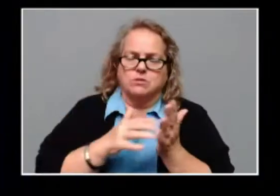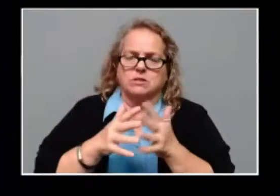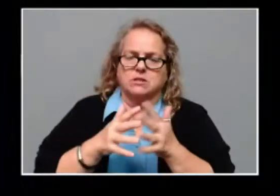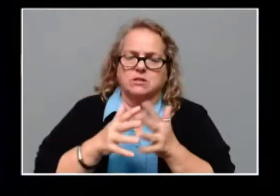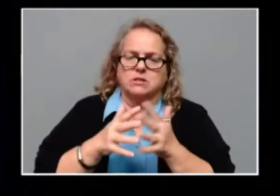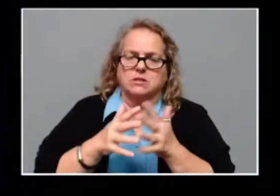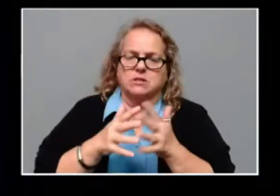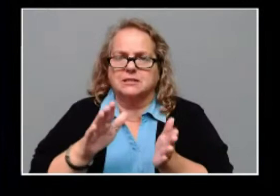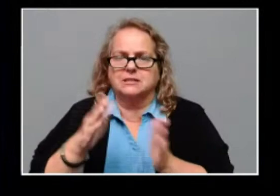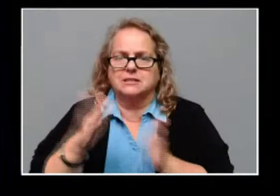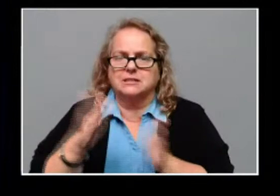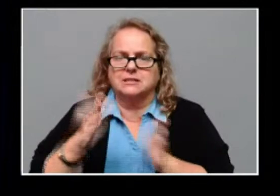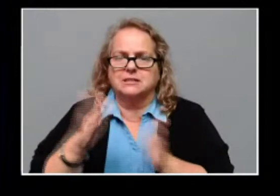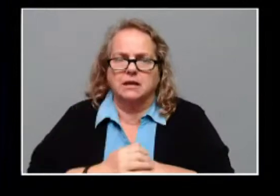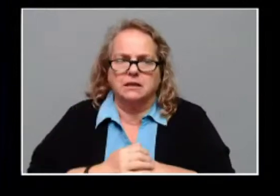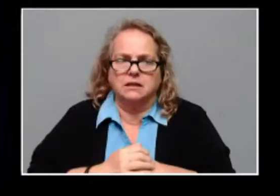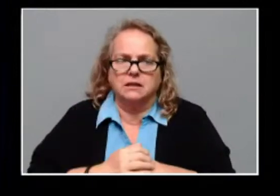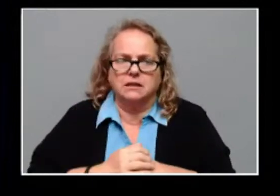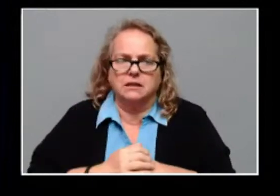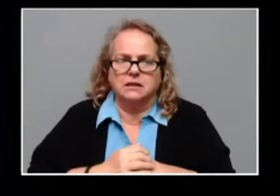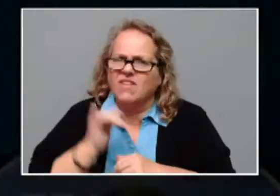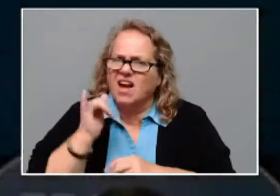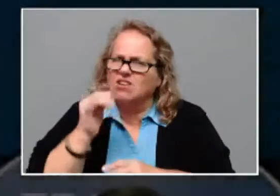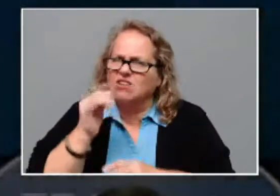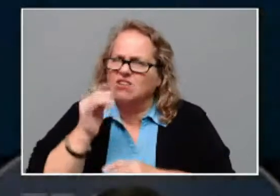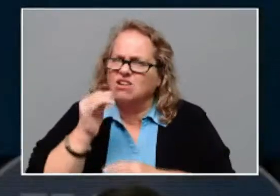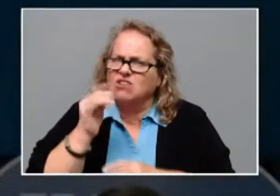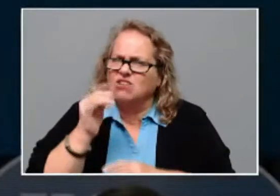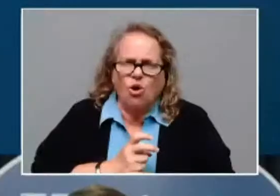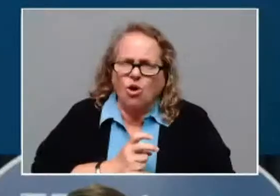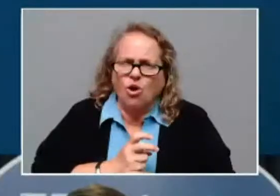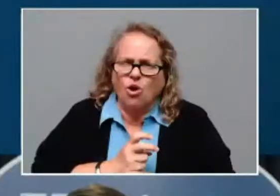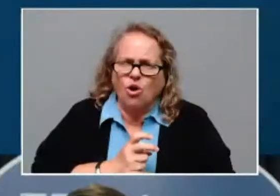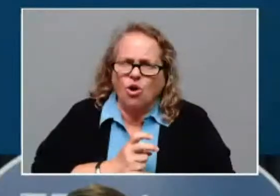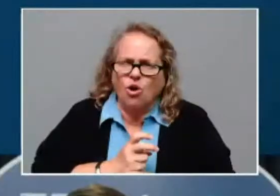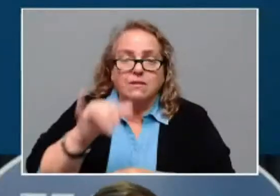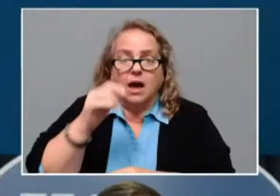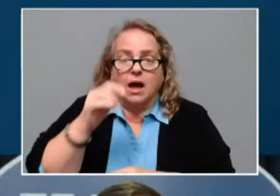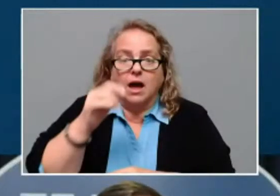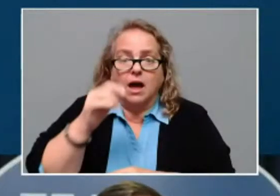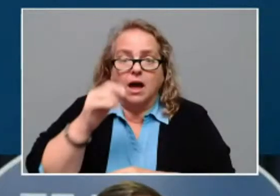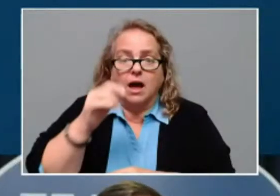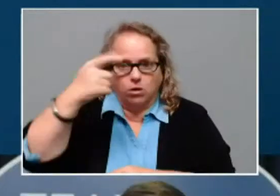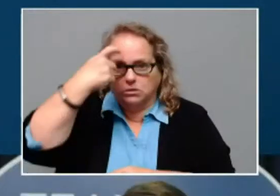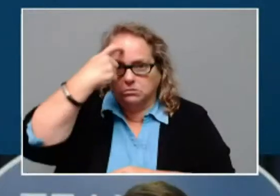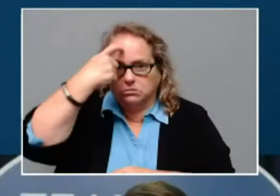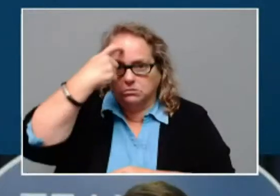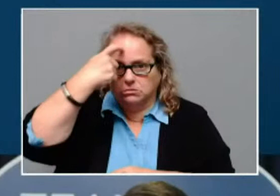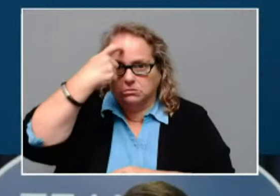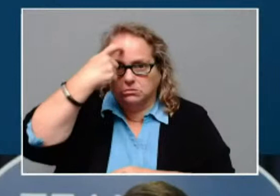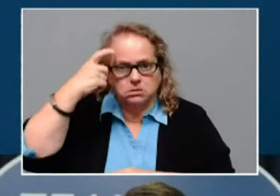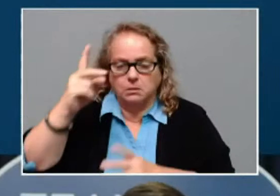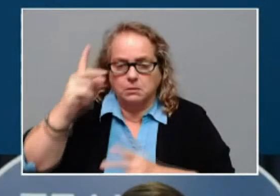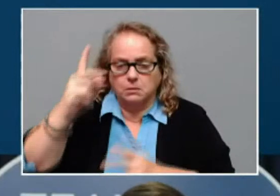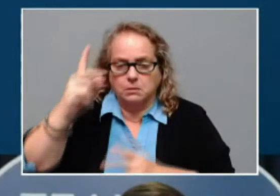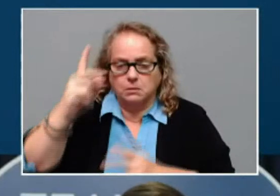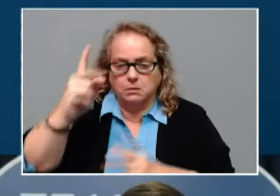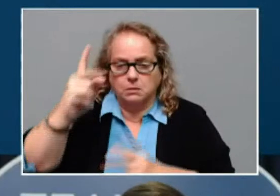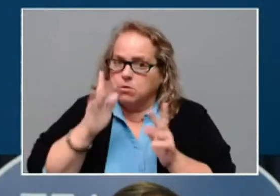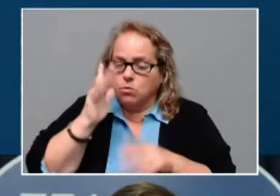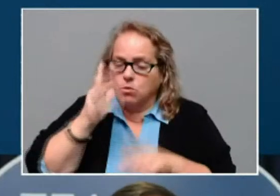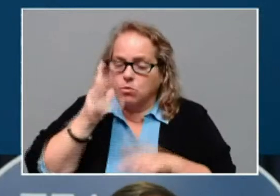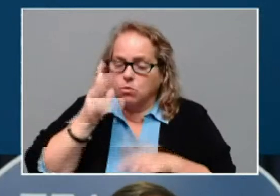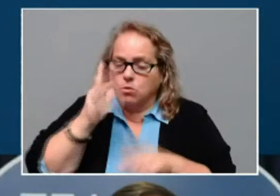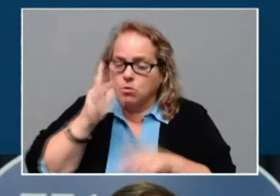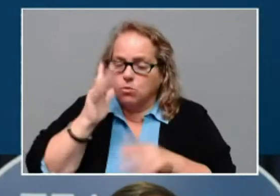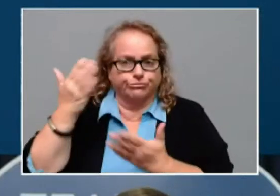That's hard. And it's going to be a scar that we as the American people carry with us moving forward. This is a huge